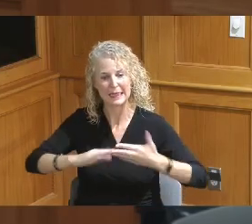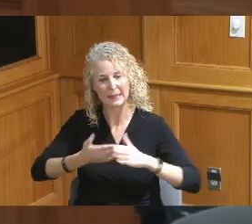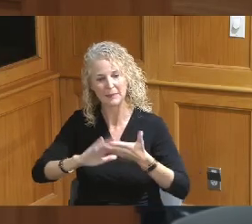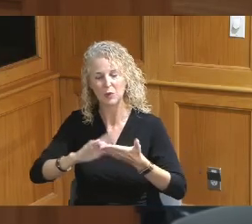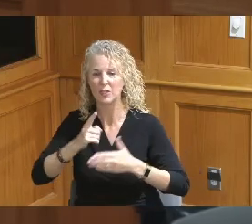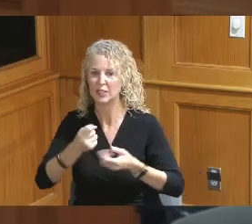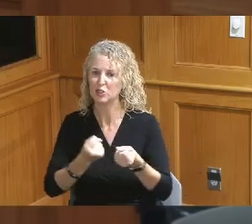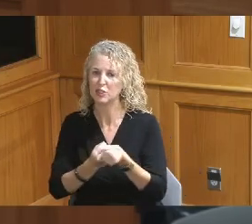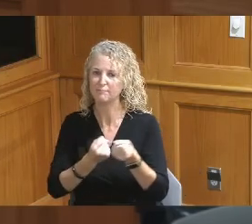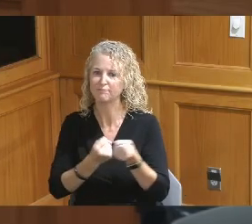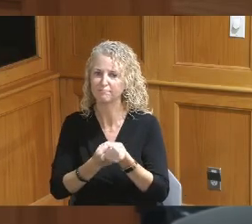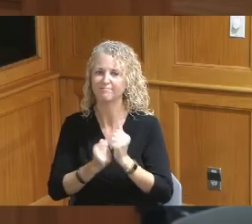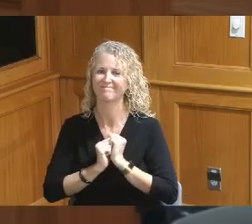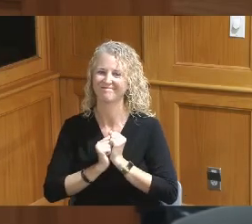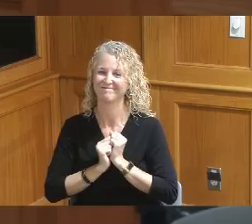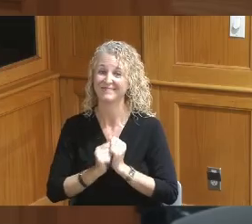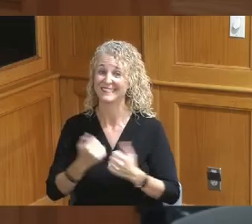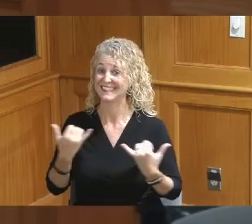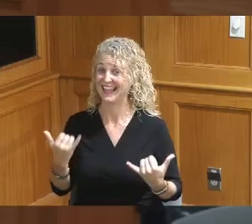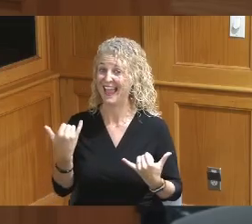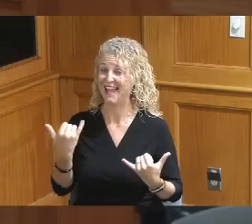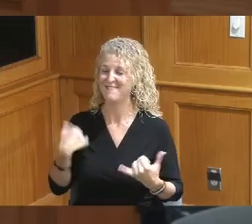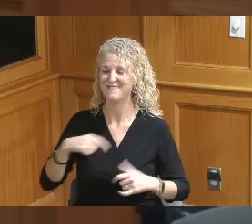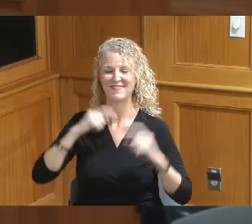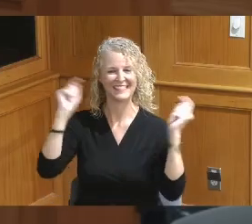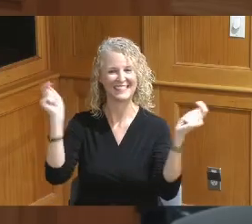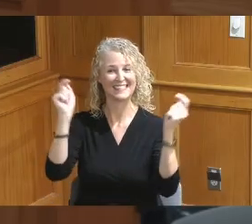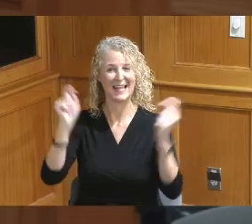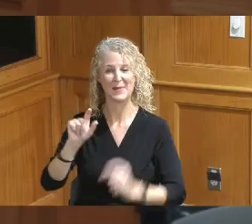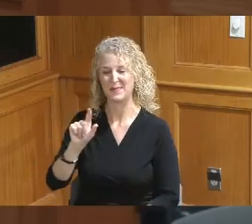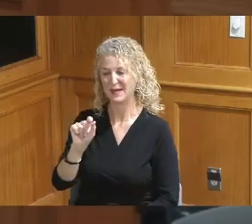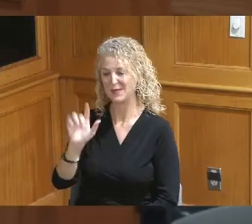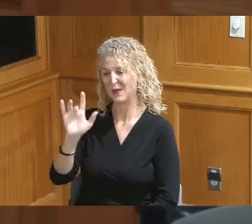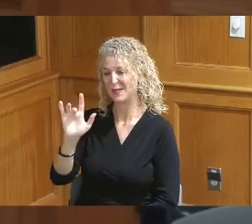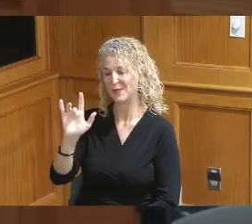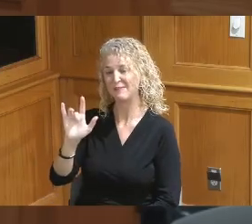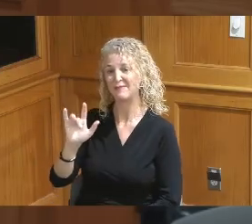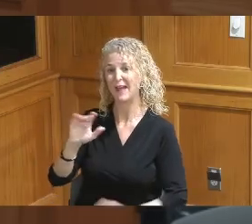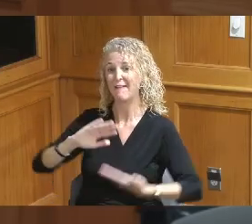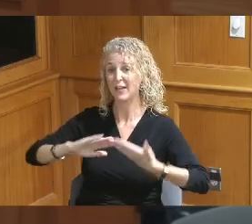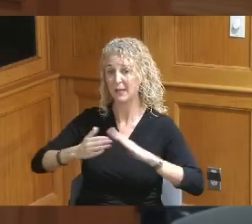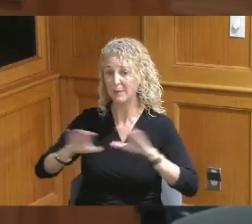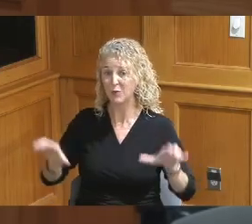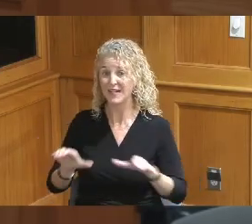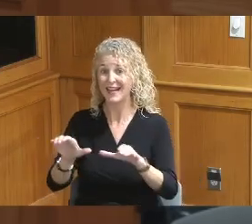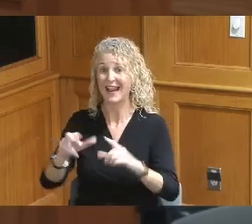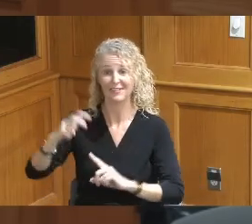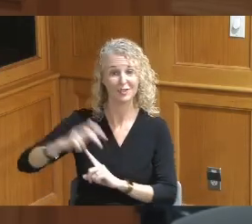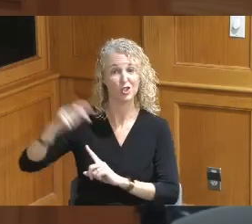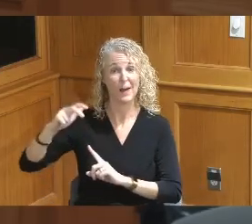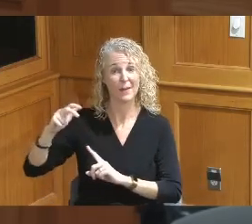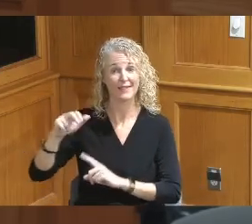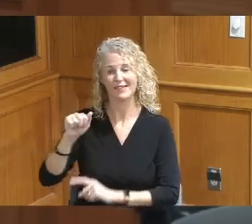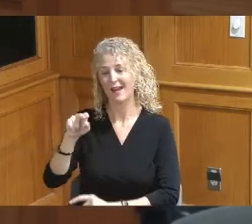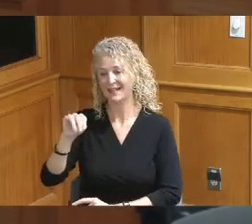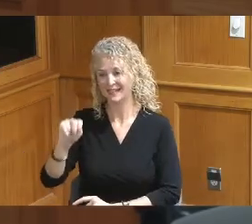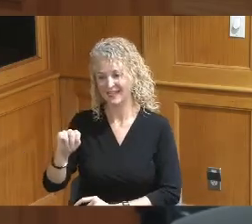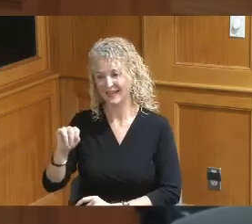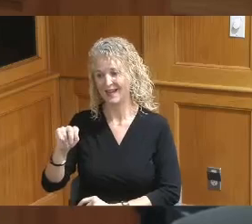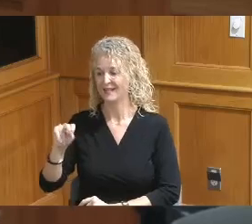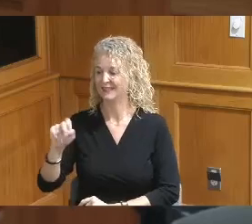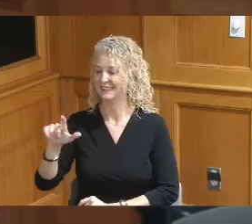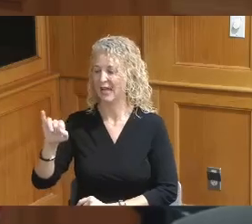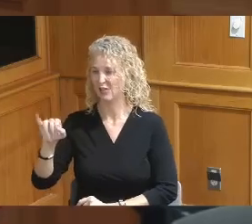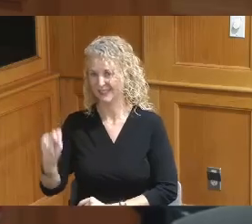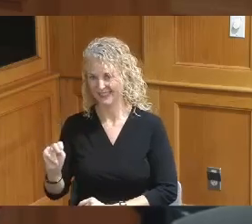she continues to cultivate. Please join me in celebrating our 2025 Community Activist Champion, Ania Nelson.